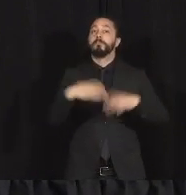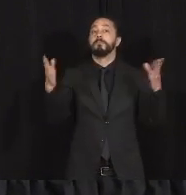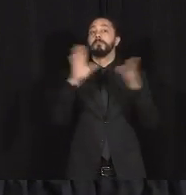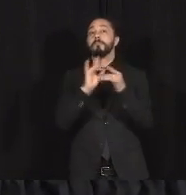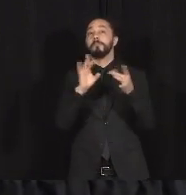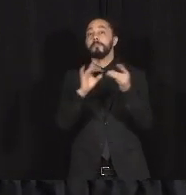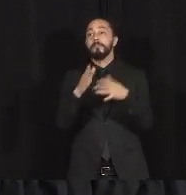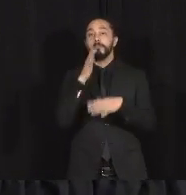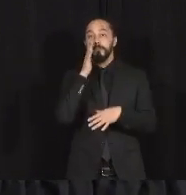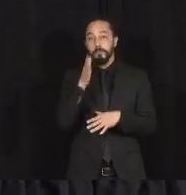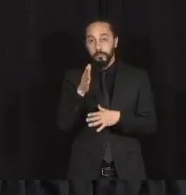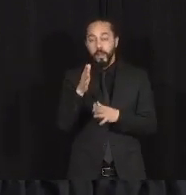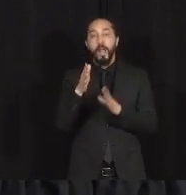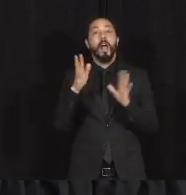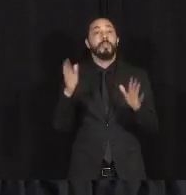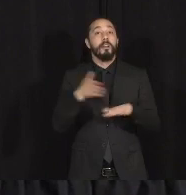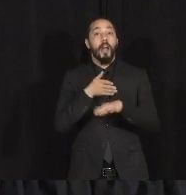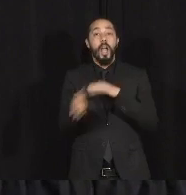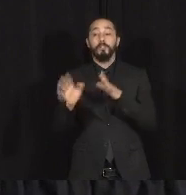your questions.